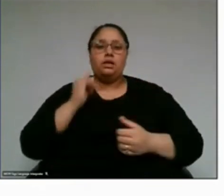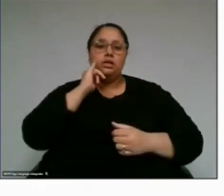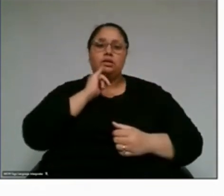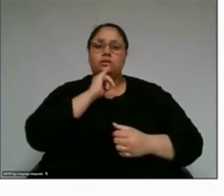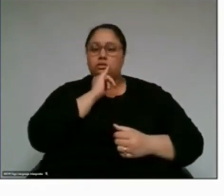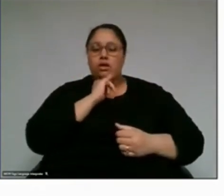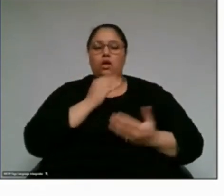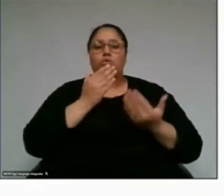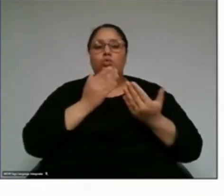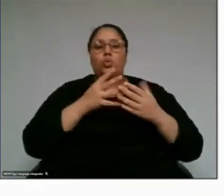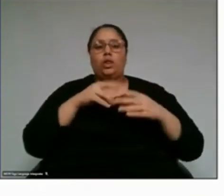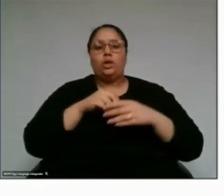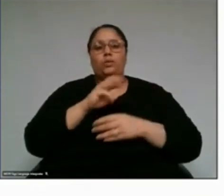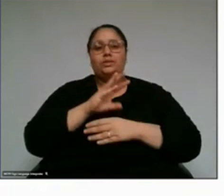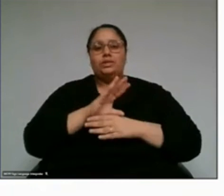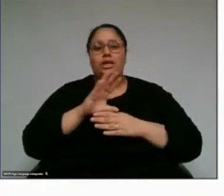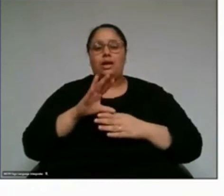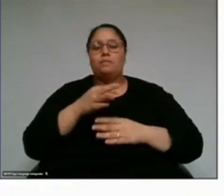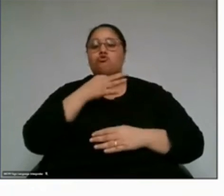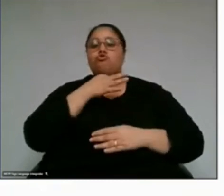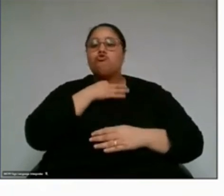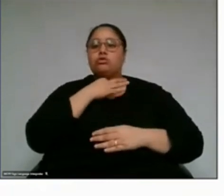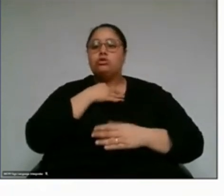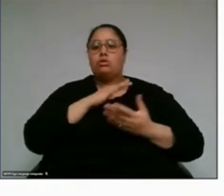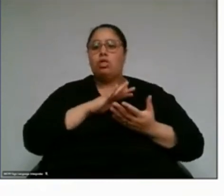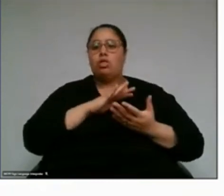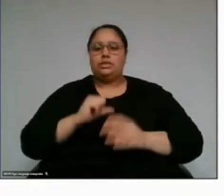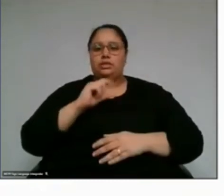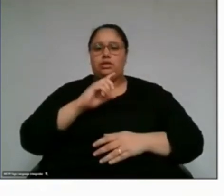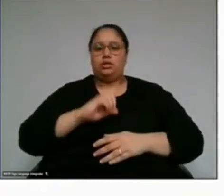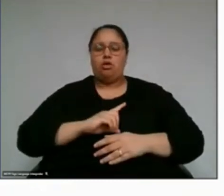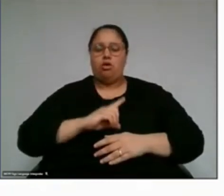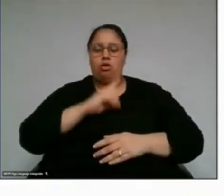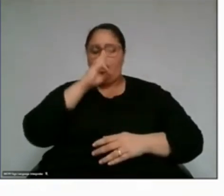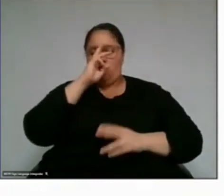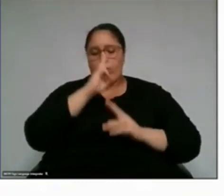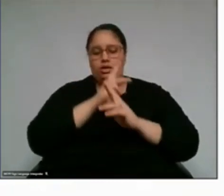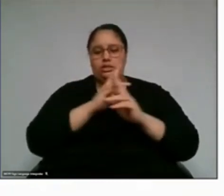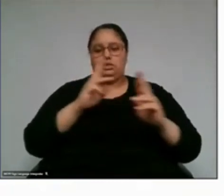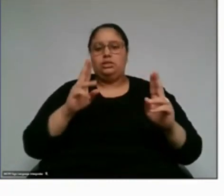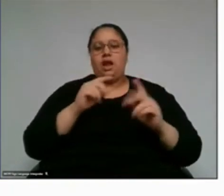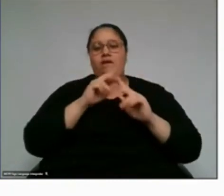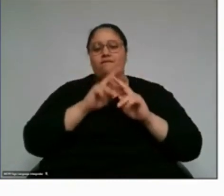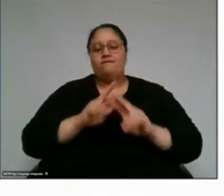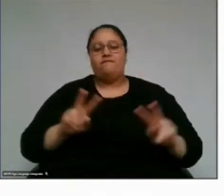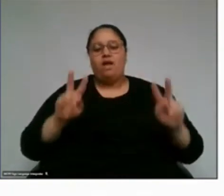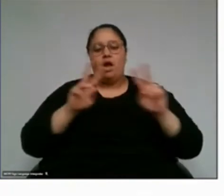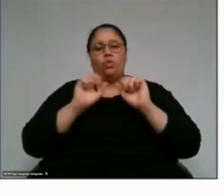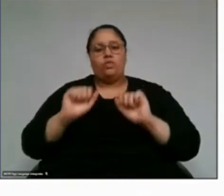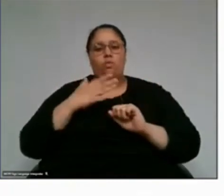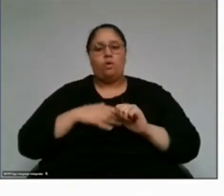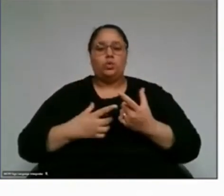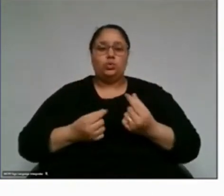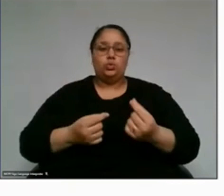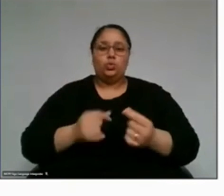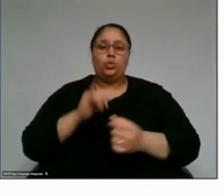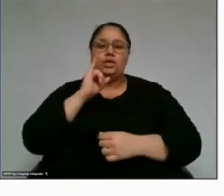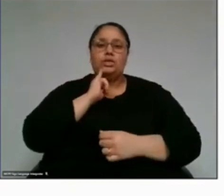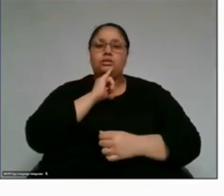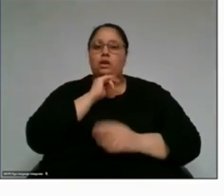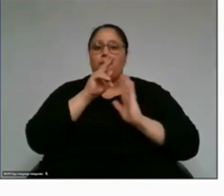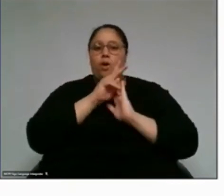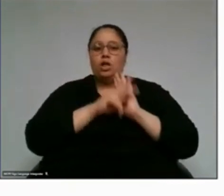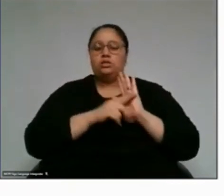risk compromising their integrity and undermining the values that they seek to impart. Israel's policies towards the